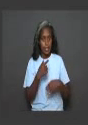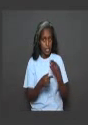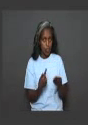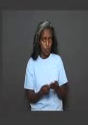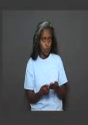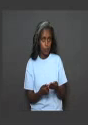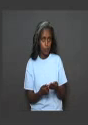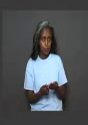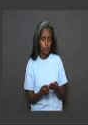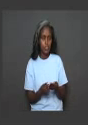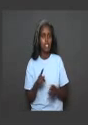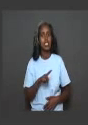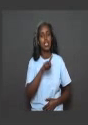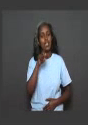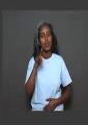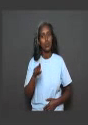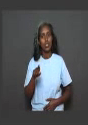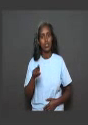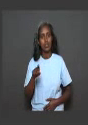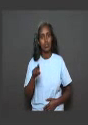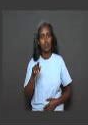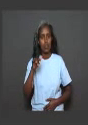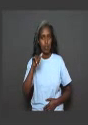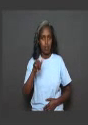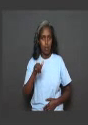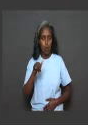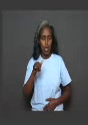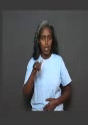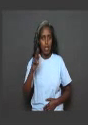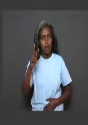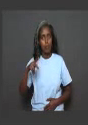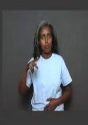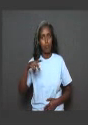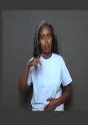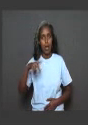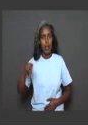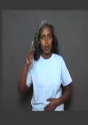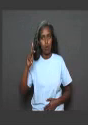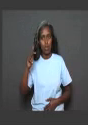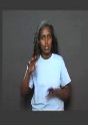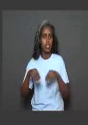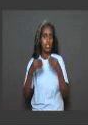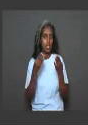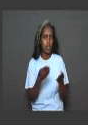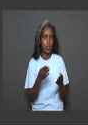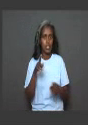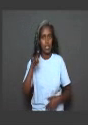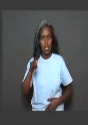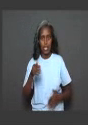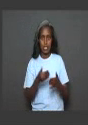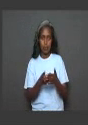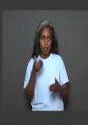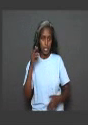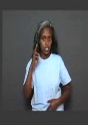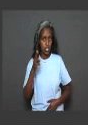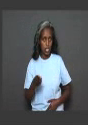Therefore, the equation for a y parabola is given by x minus